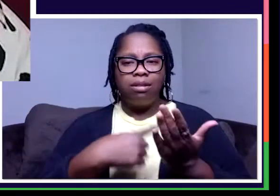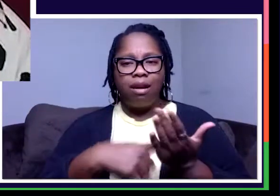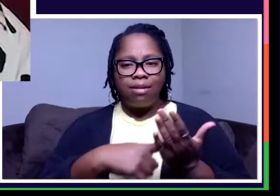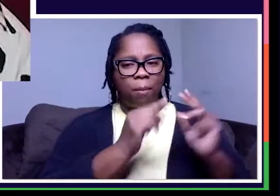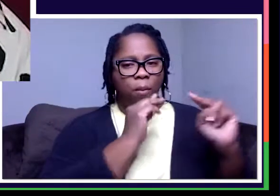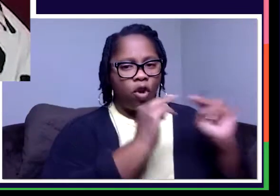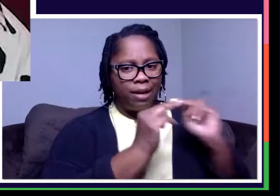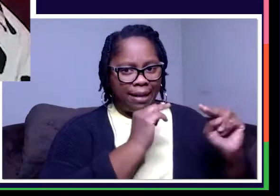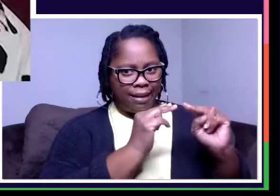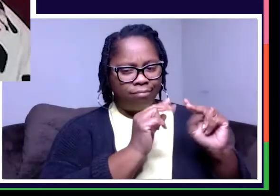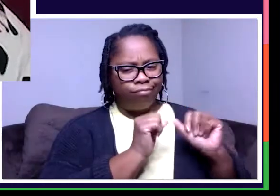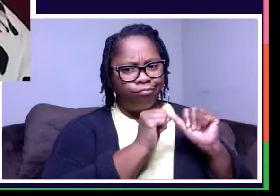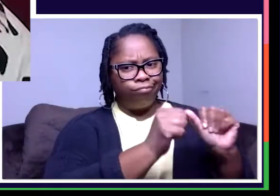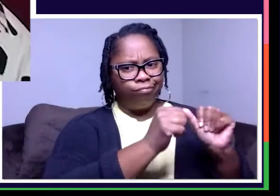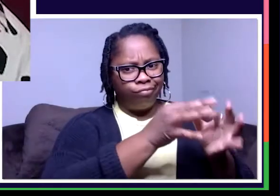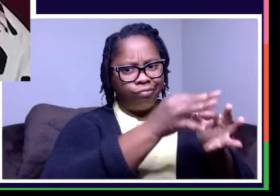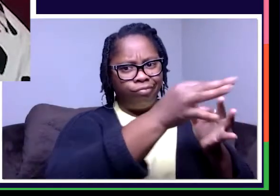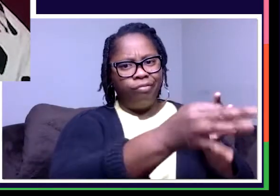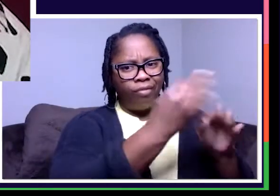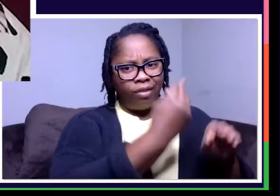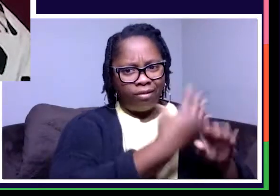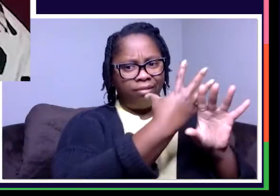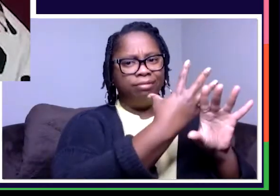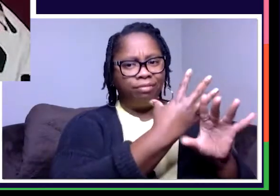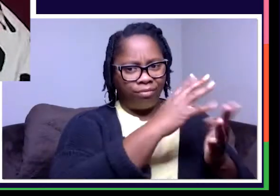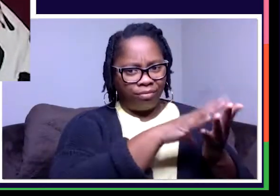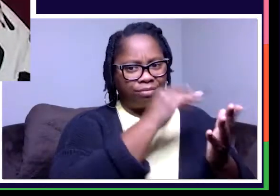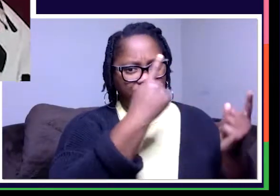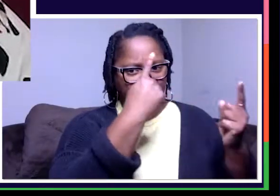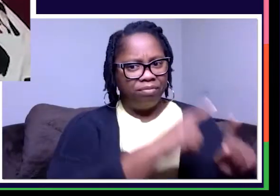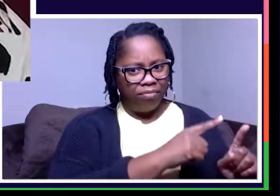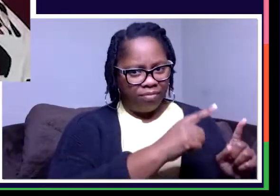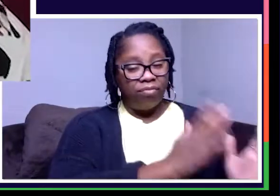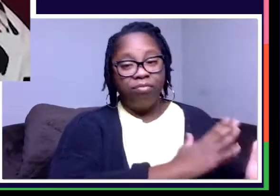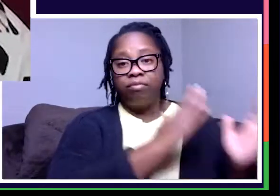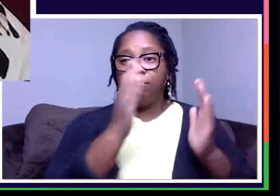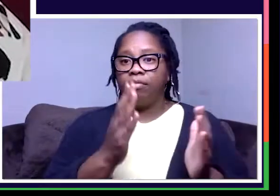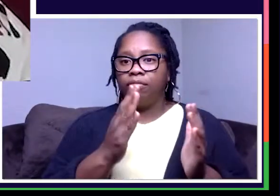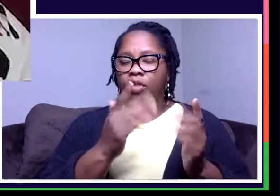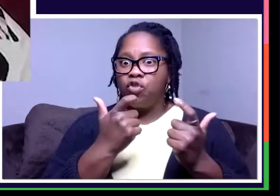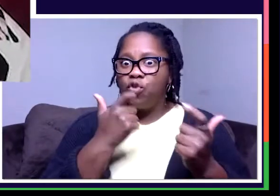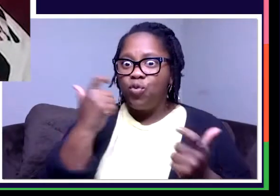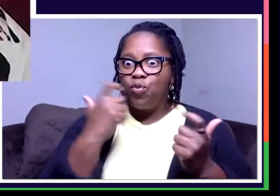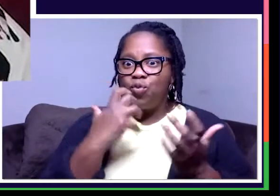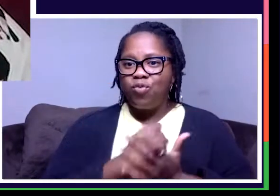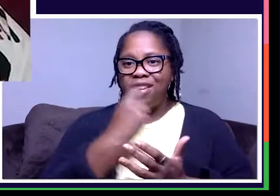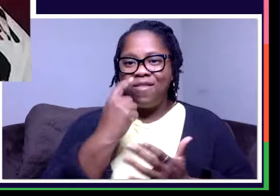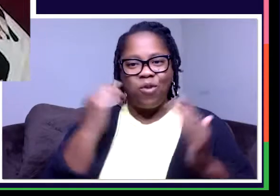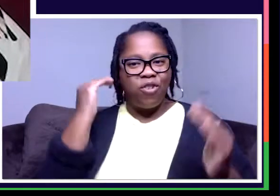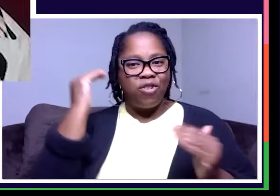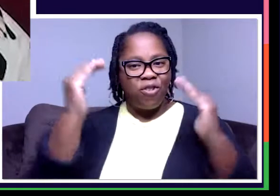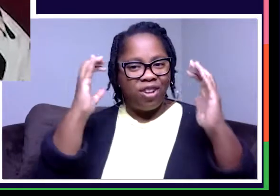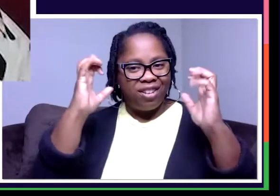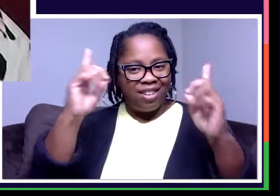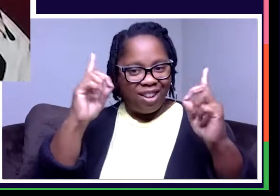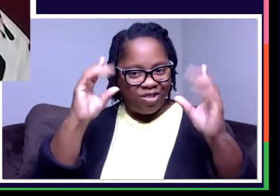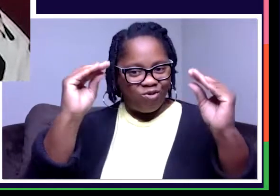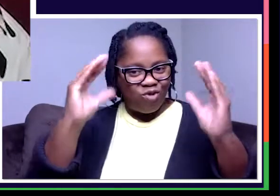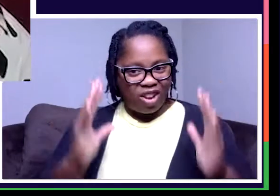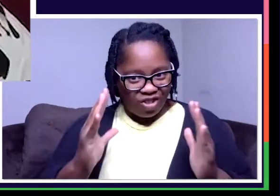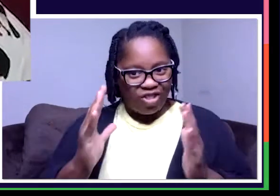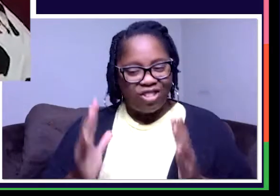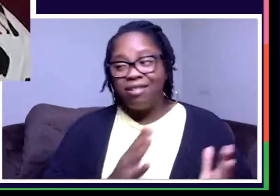bargaining to extend the distance learning agreement, a huge win for our adult education